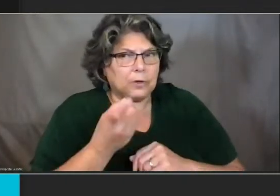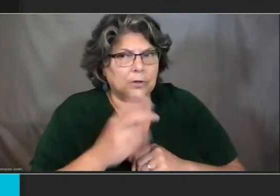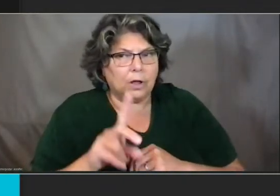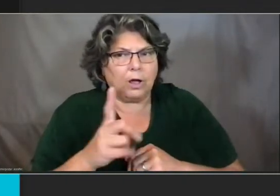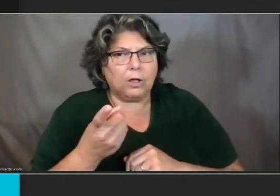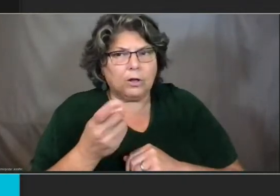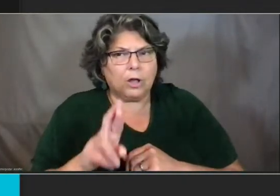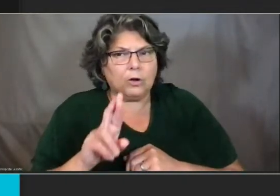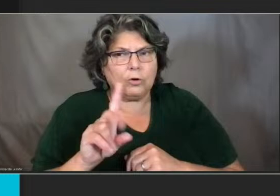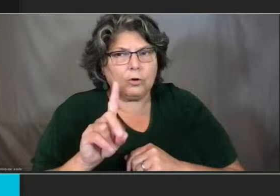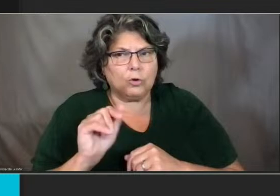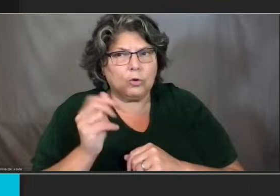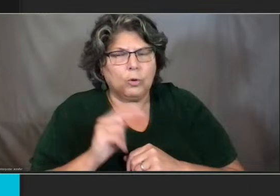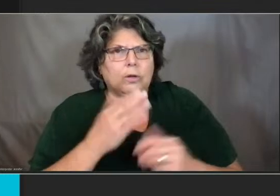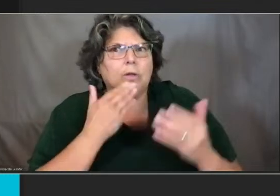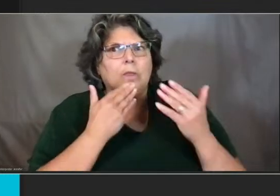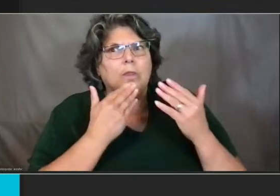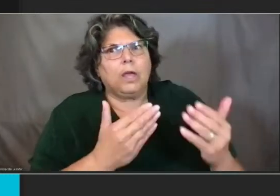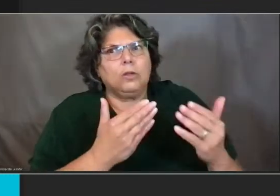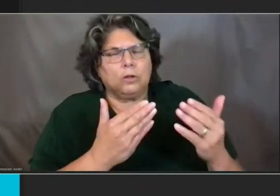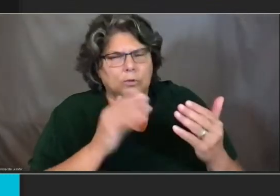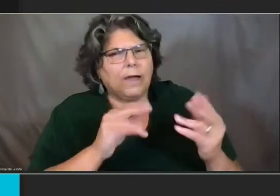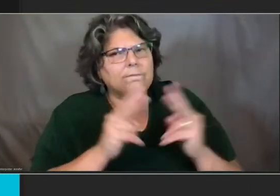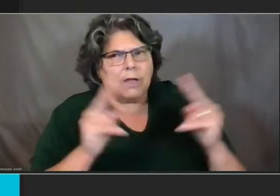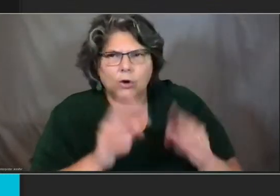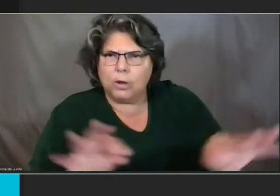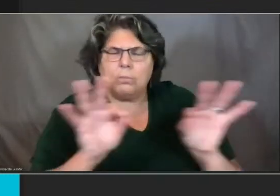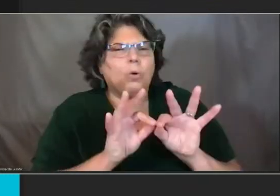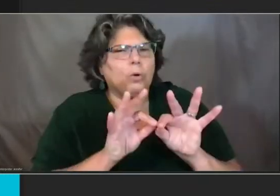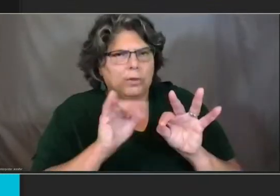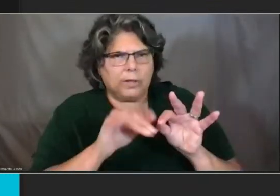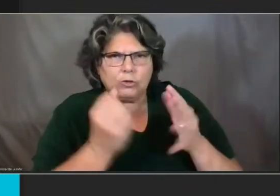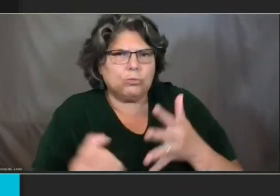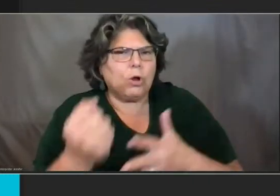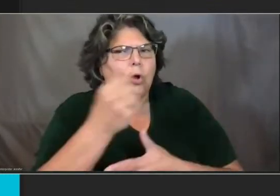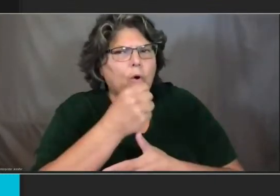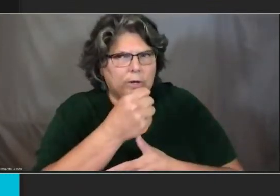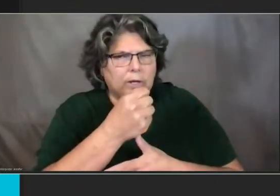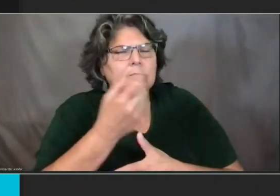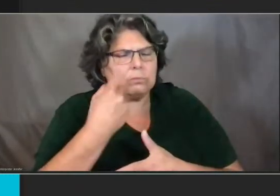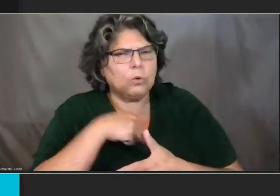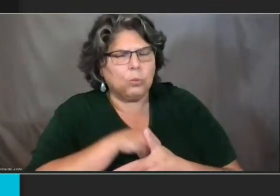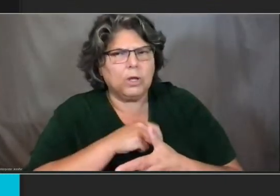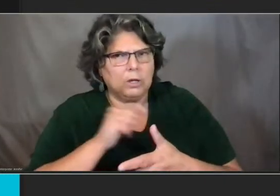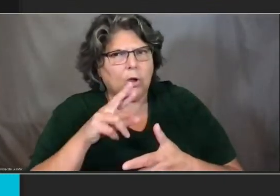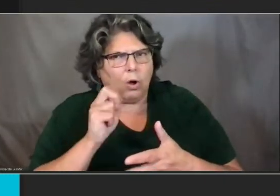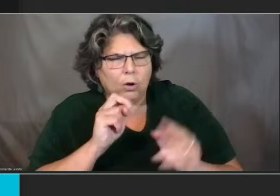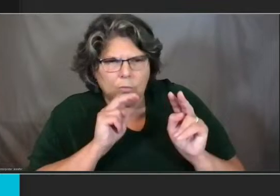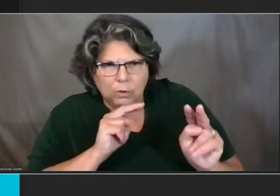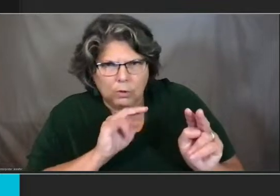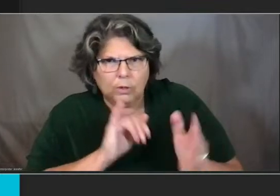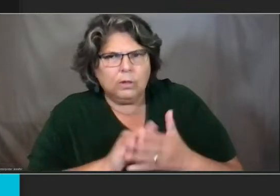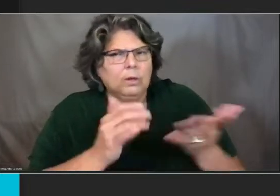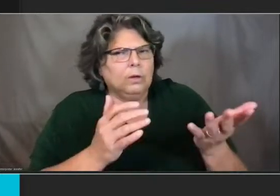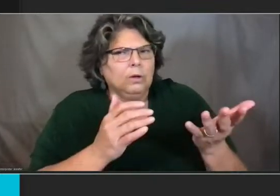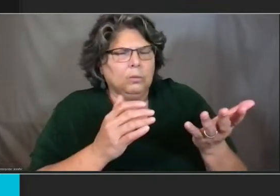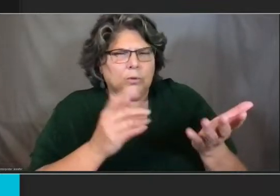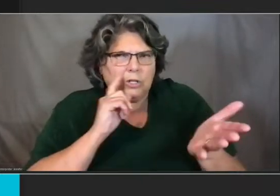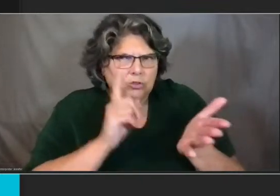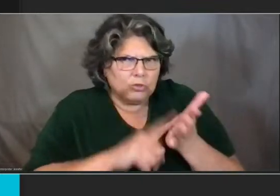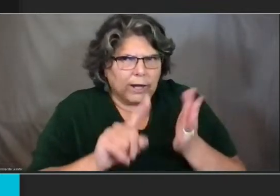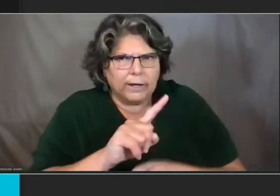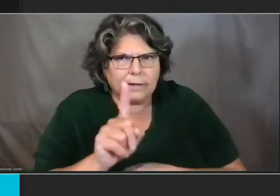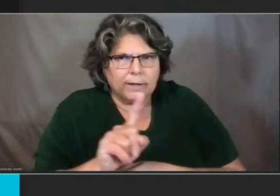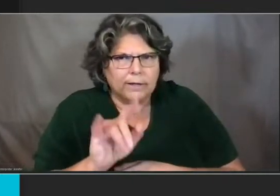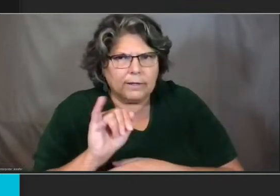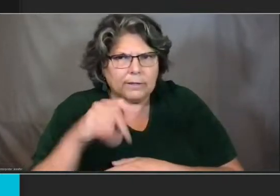question. Very important to us, is a priority. We are tracking it. This question about by zip code,